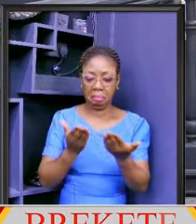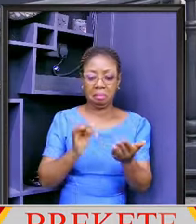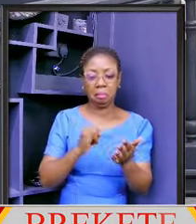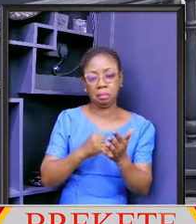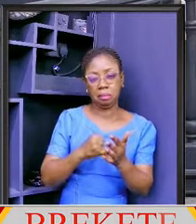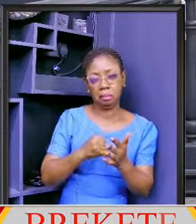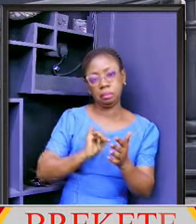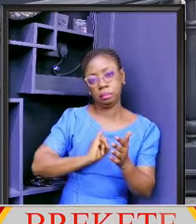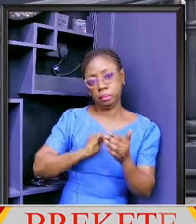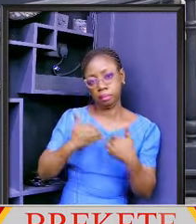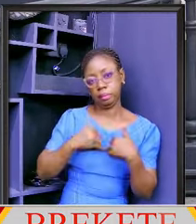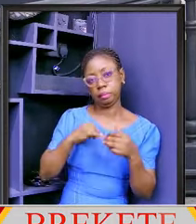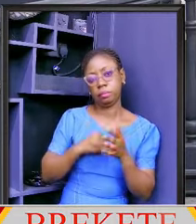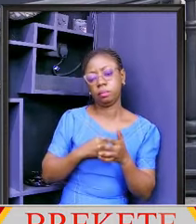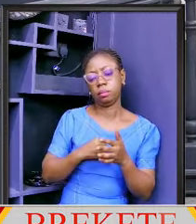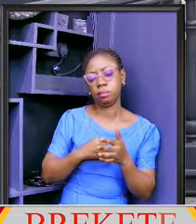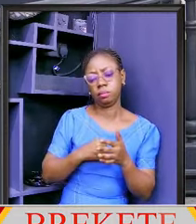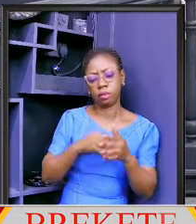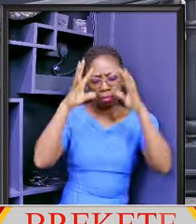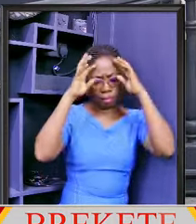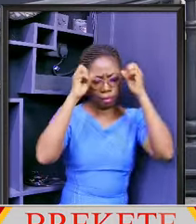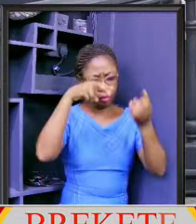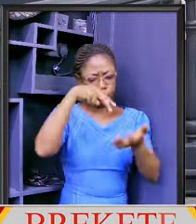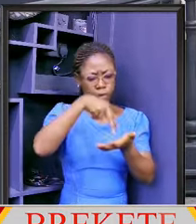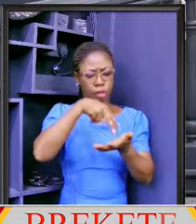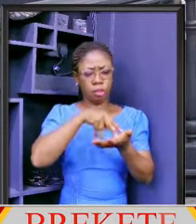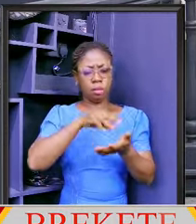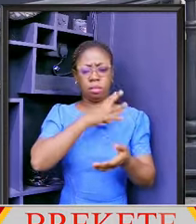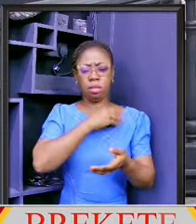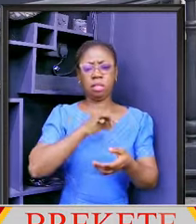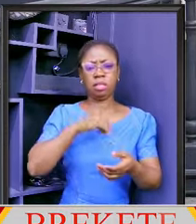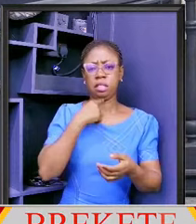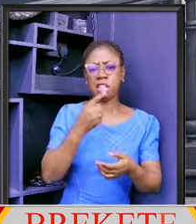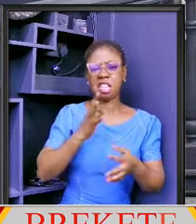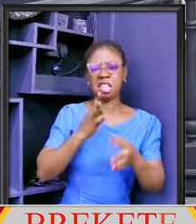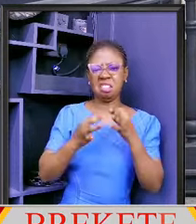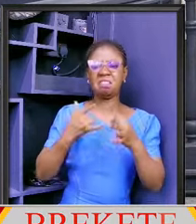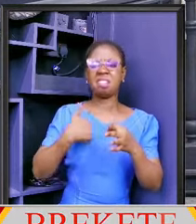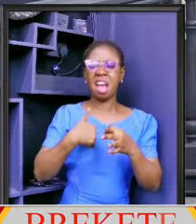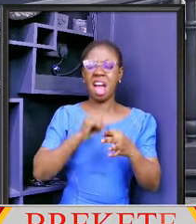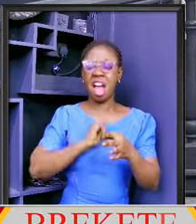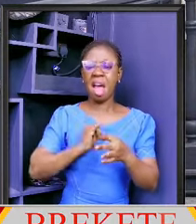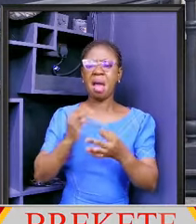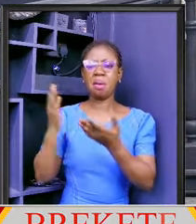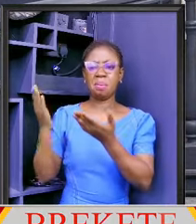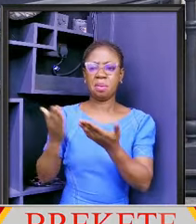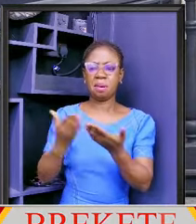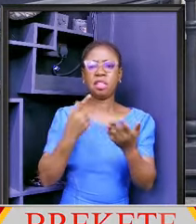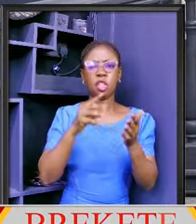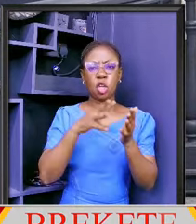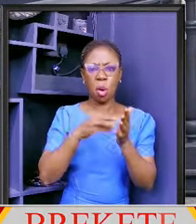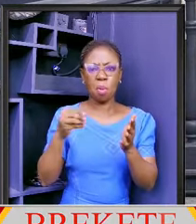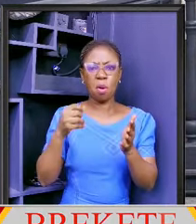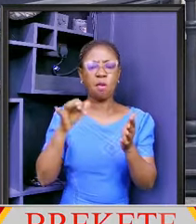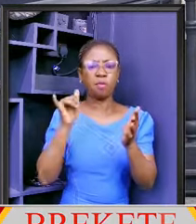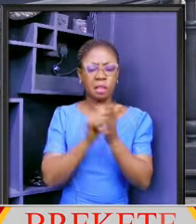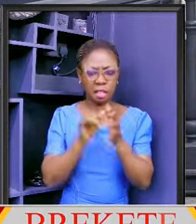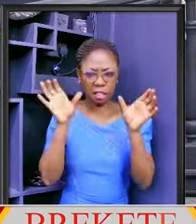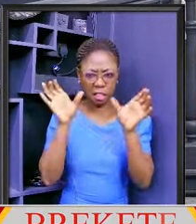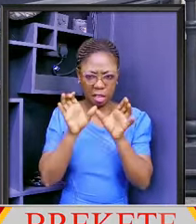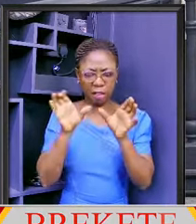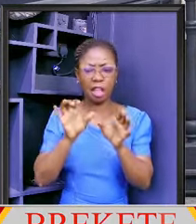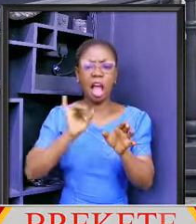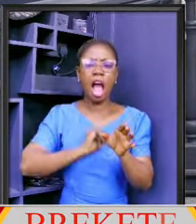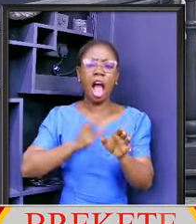it. Apelugun stood up and said, if I eventually bring the copy of that certificate, I will not go back to my house. He told